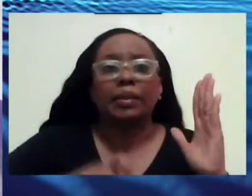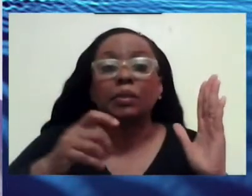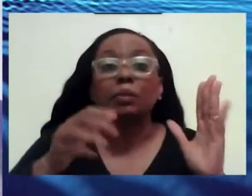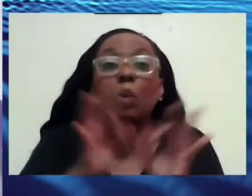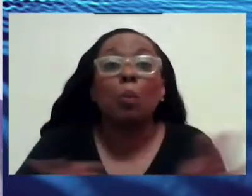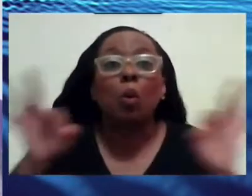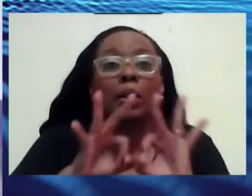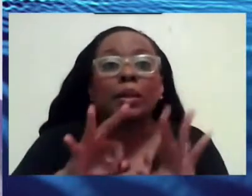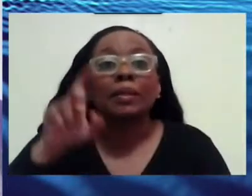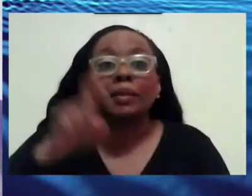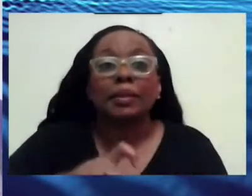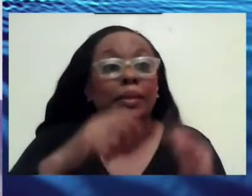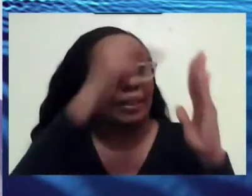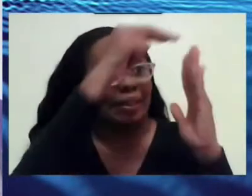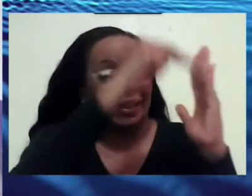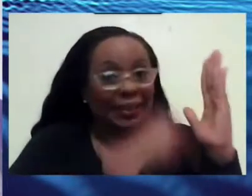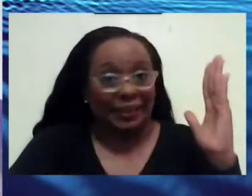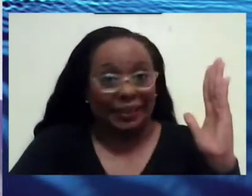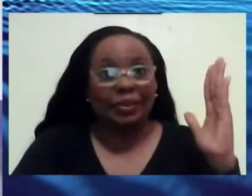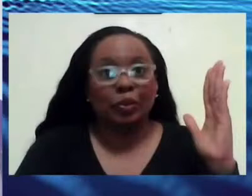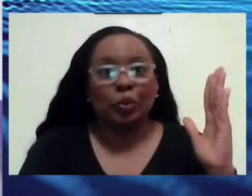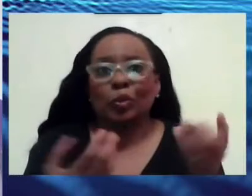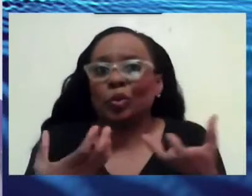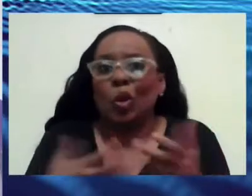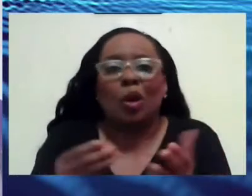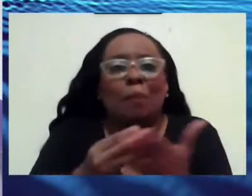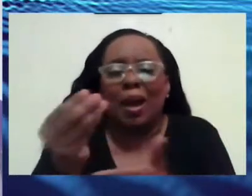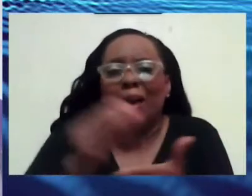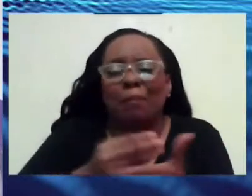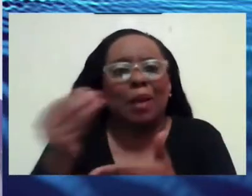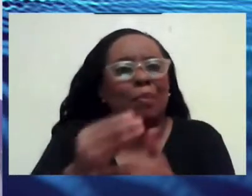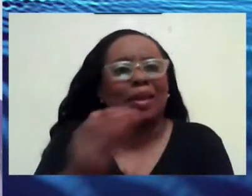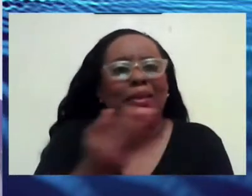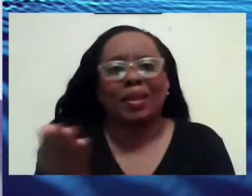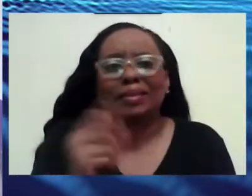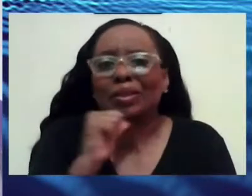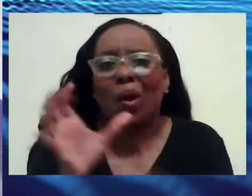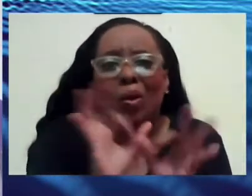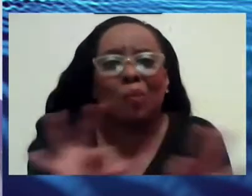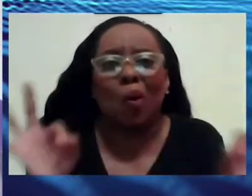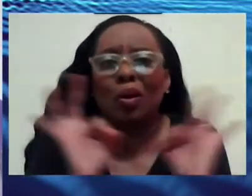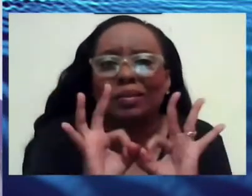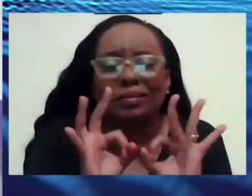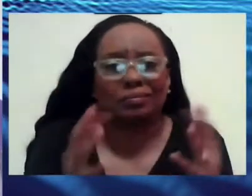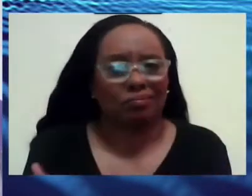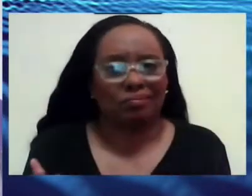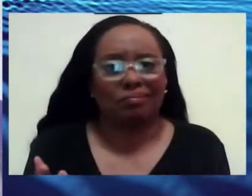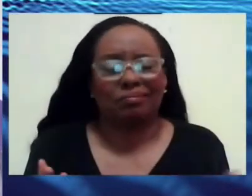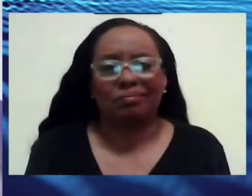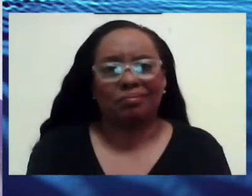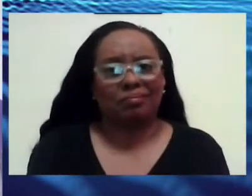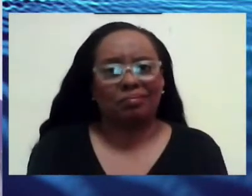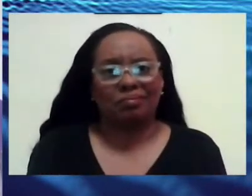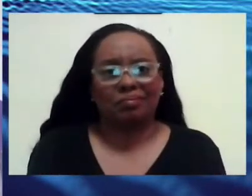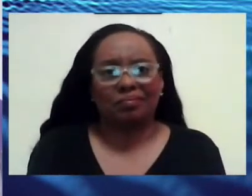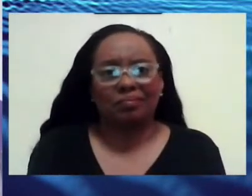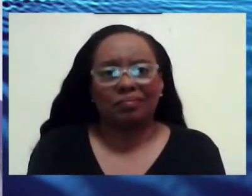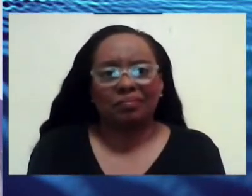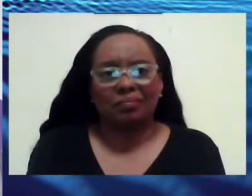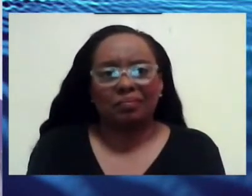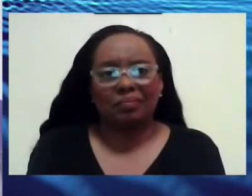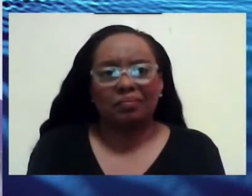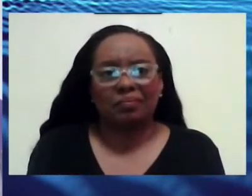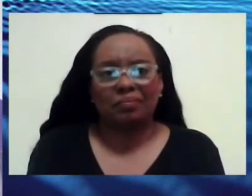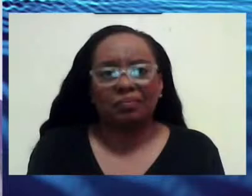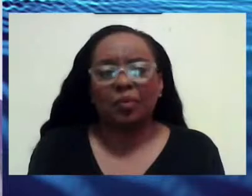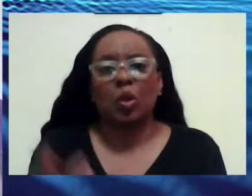been issued. We are discouraging unsolicited items from the needs list, because we